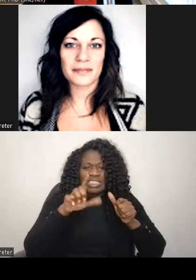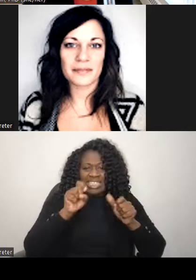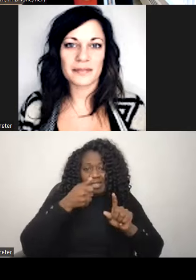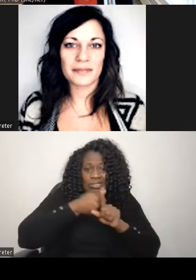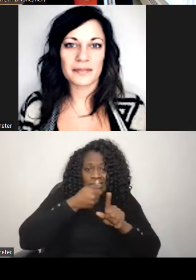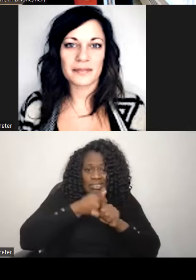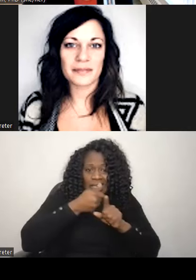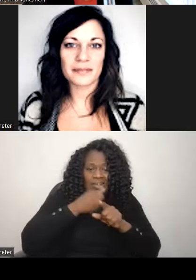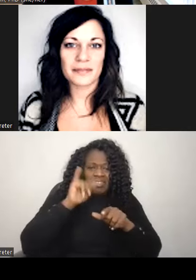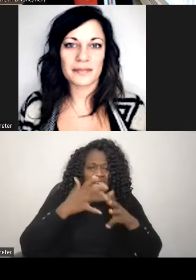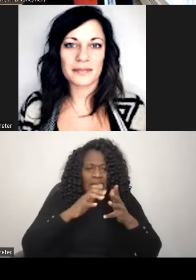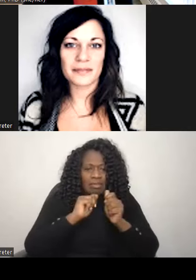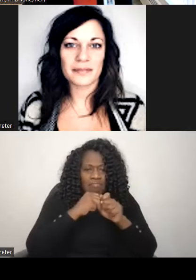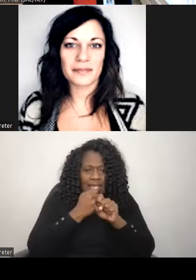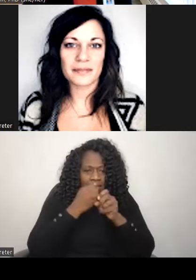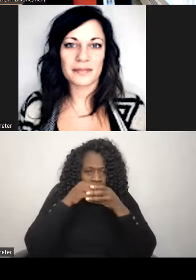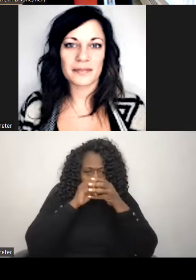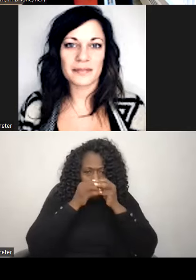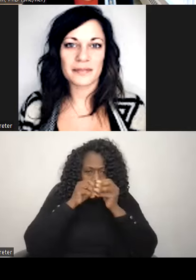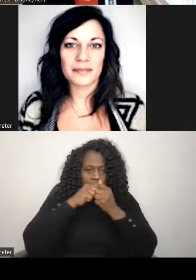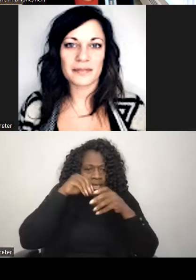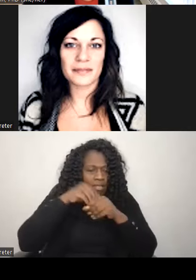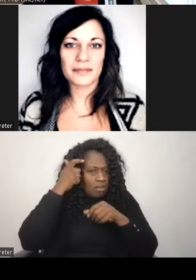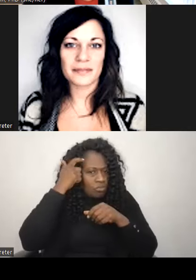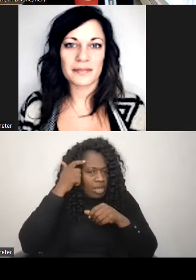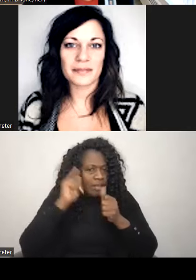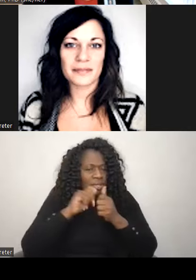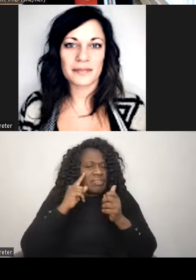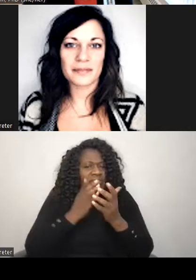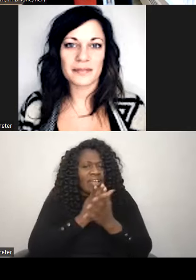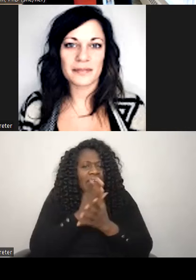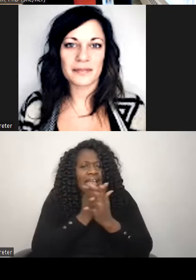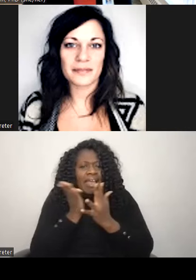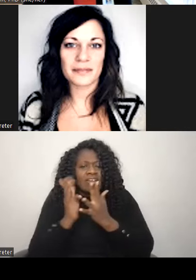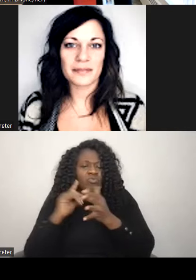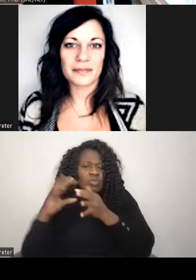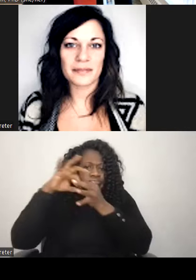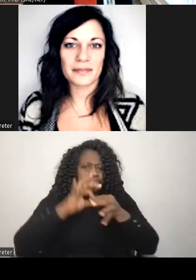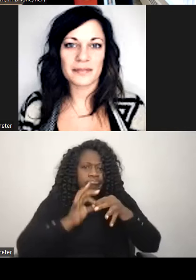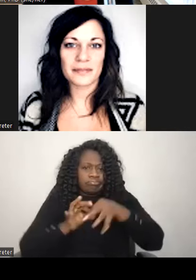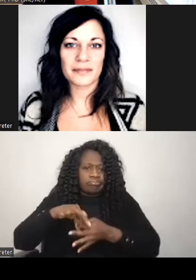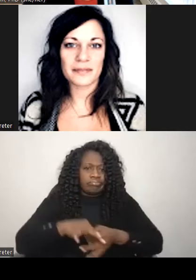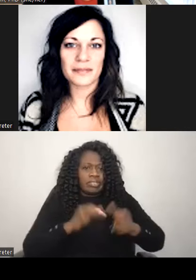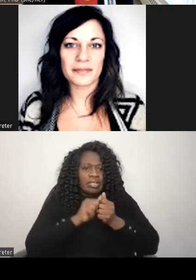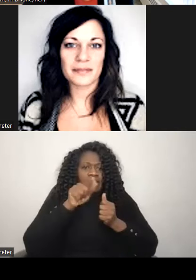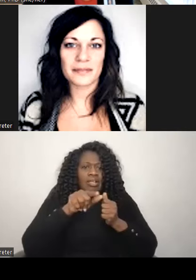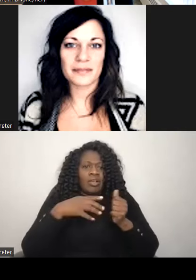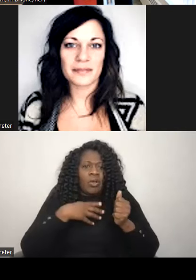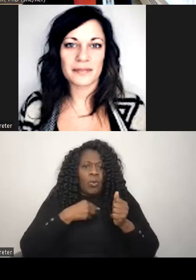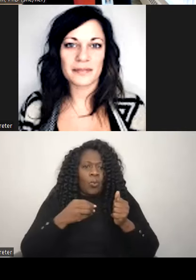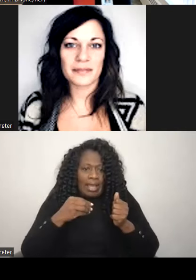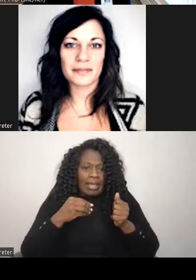that are kind of making up the brain. But there are also the highways that connect these cortical regions, which are known as white matter